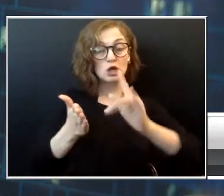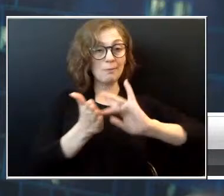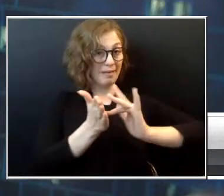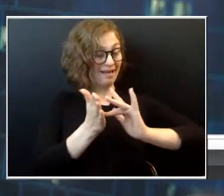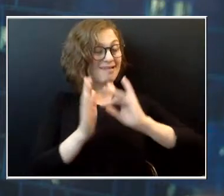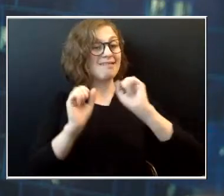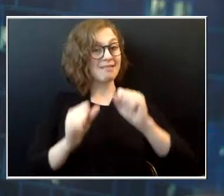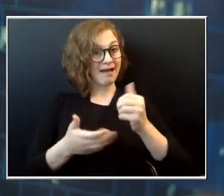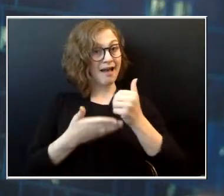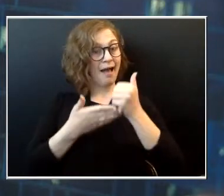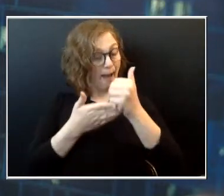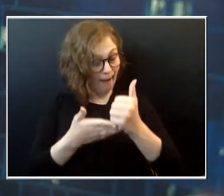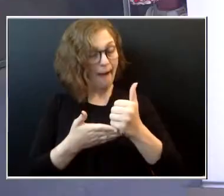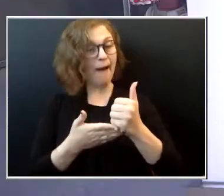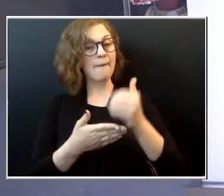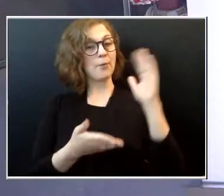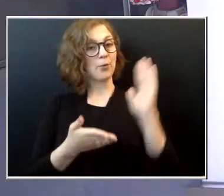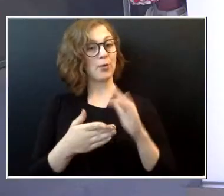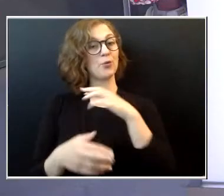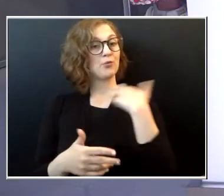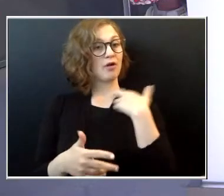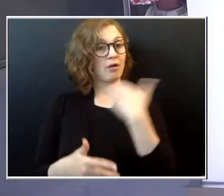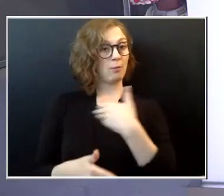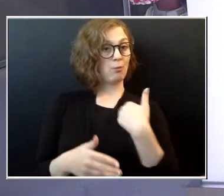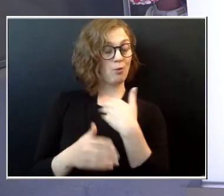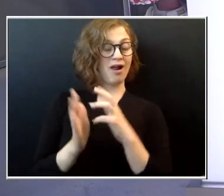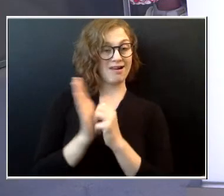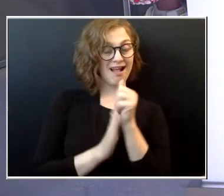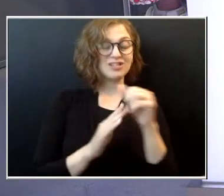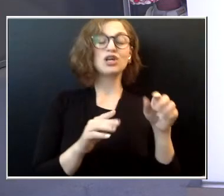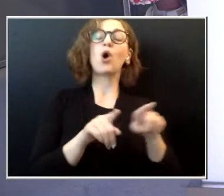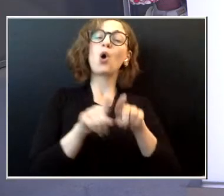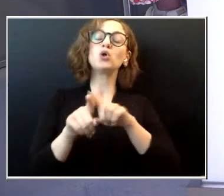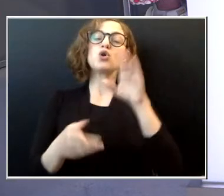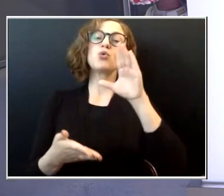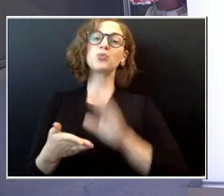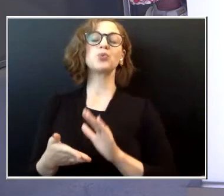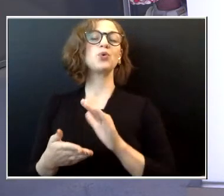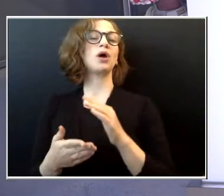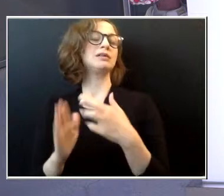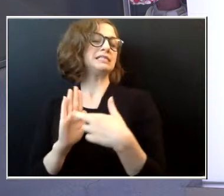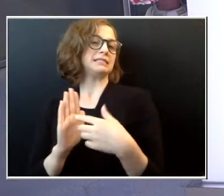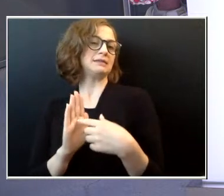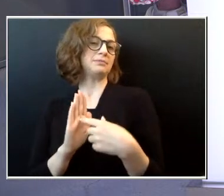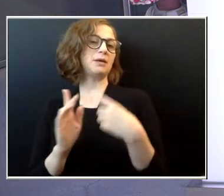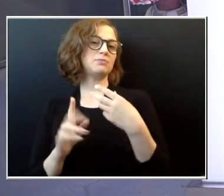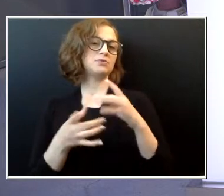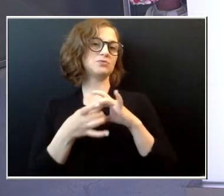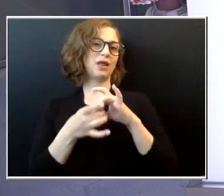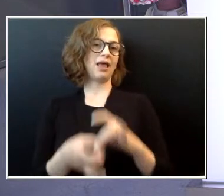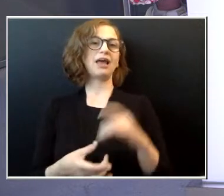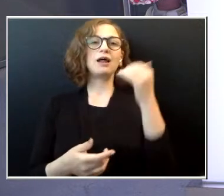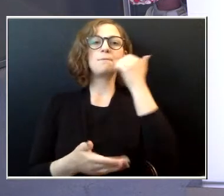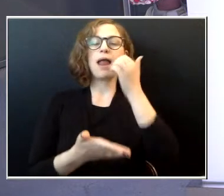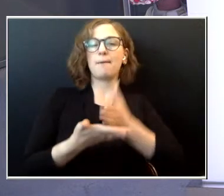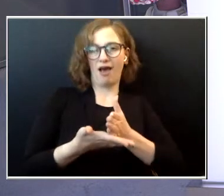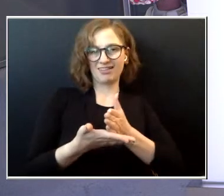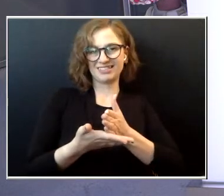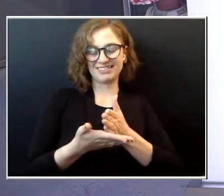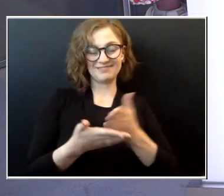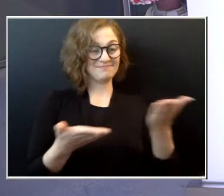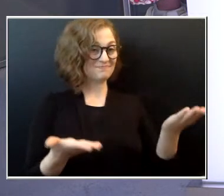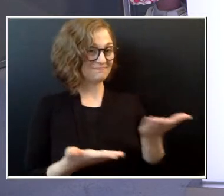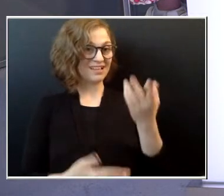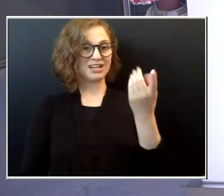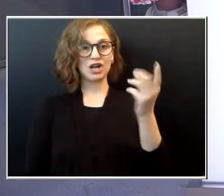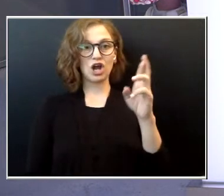as hot flashes. With me in the studio are several guests to talk about this research. Dr. Carol Fabian is an oncologist and principal investigator